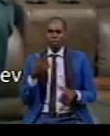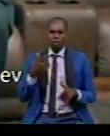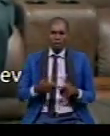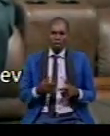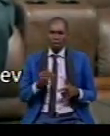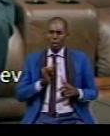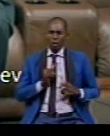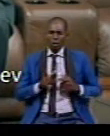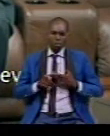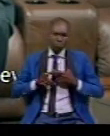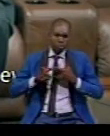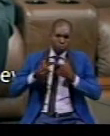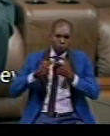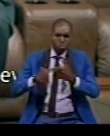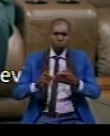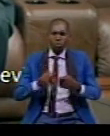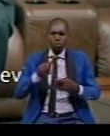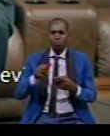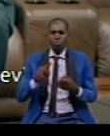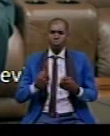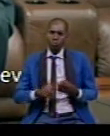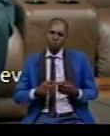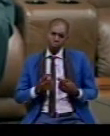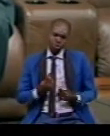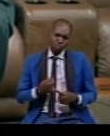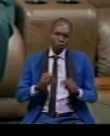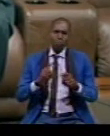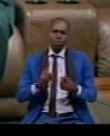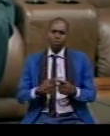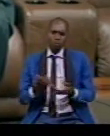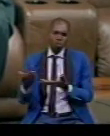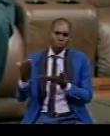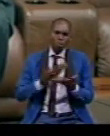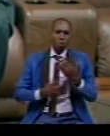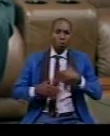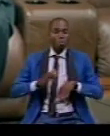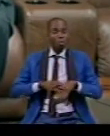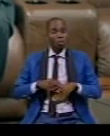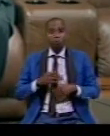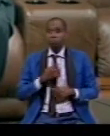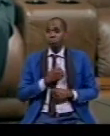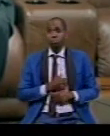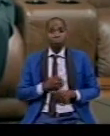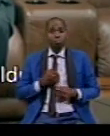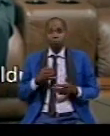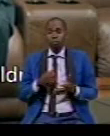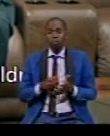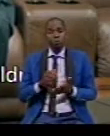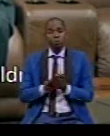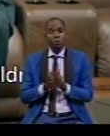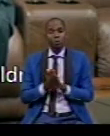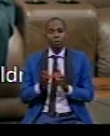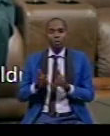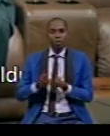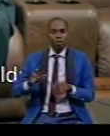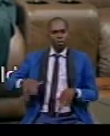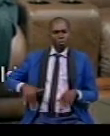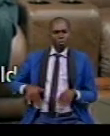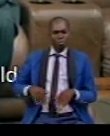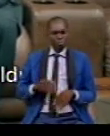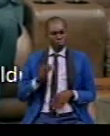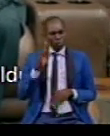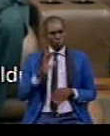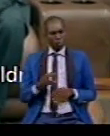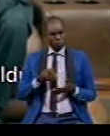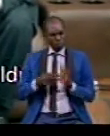you answered him? If you have answered him, that solution will come tonight